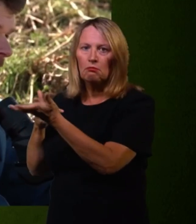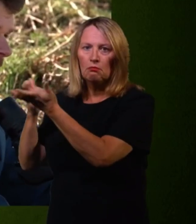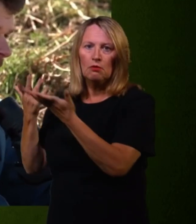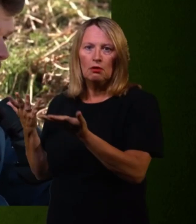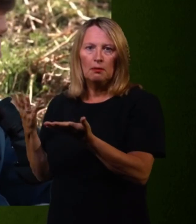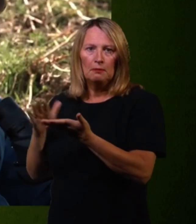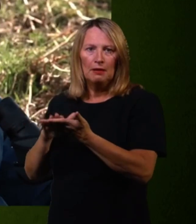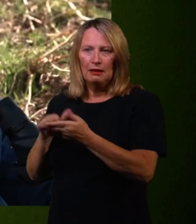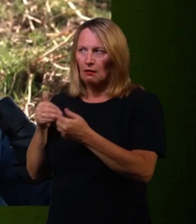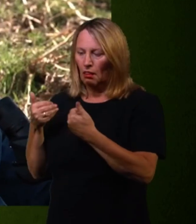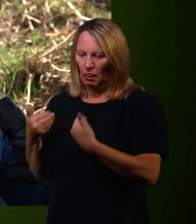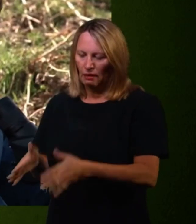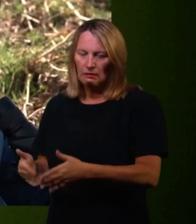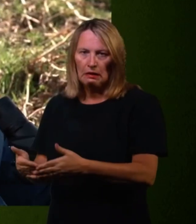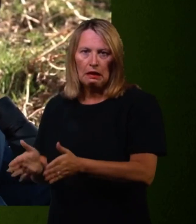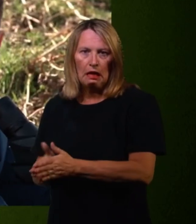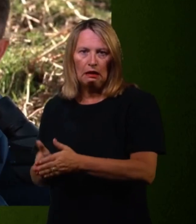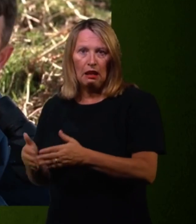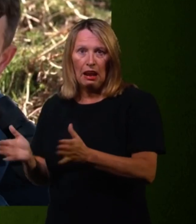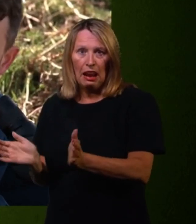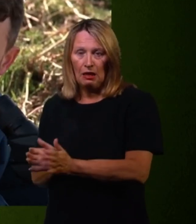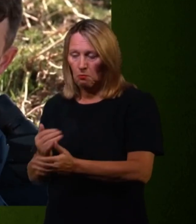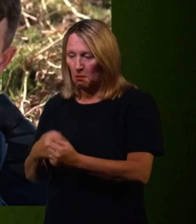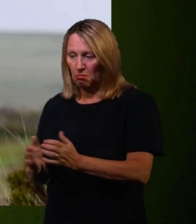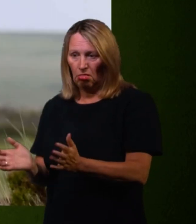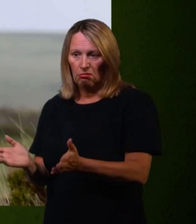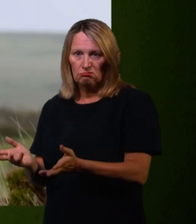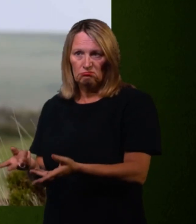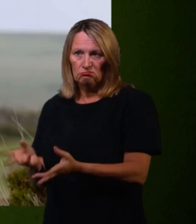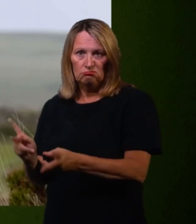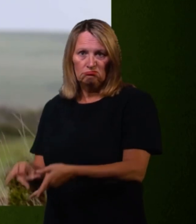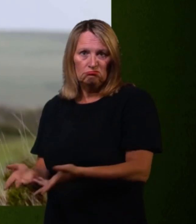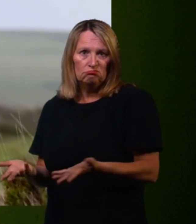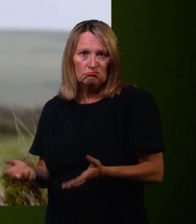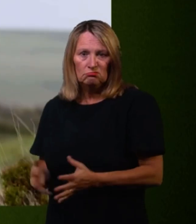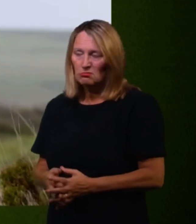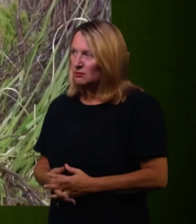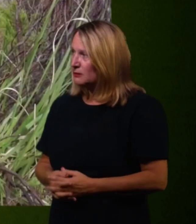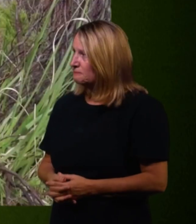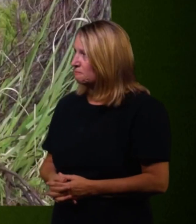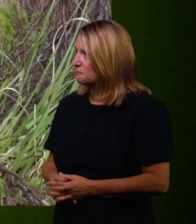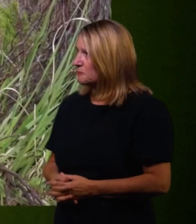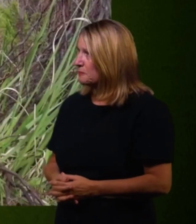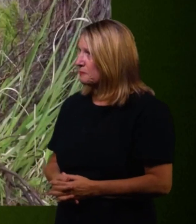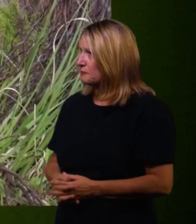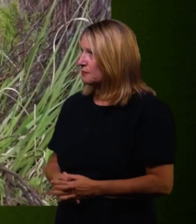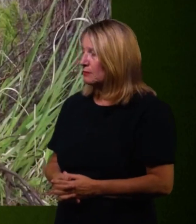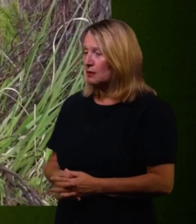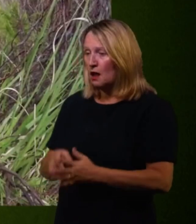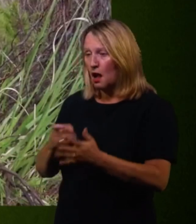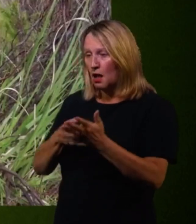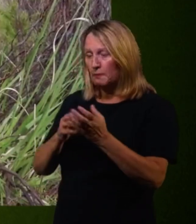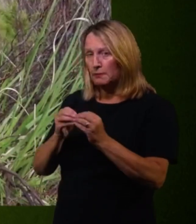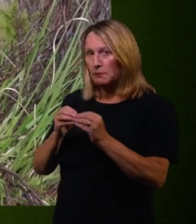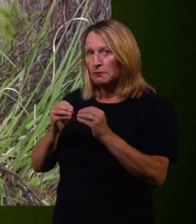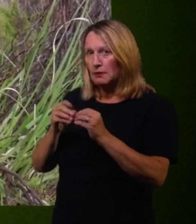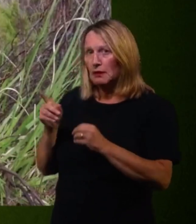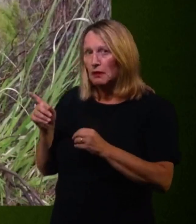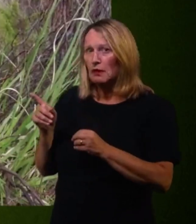then abandon her nest, and the nest is likely to fail. The